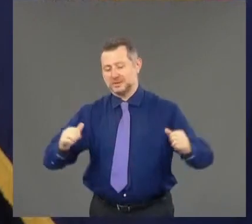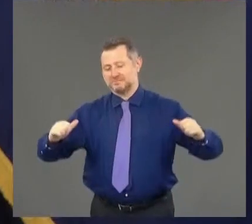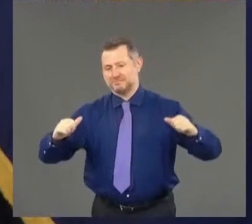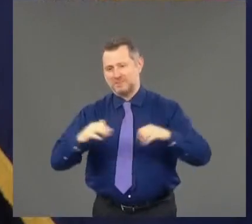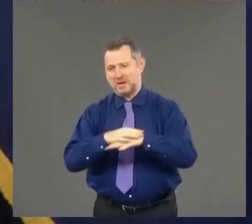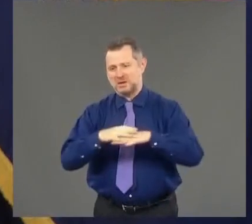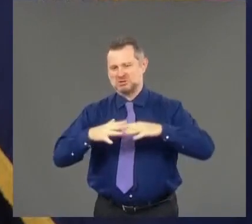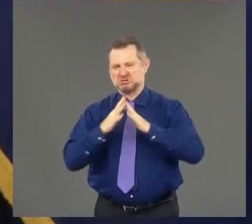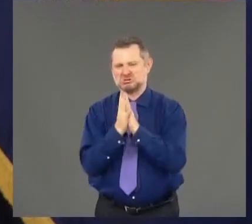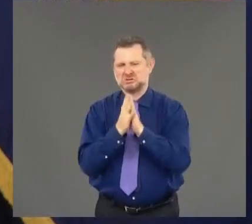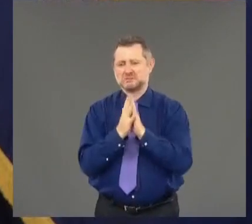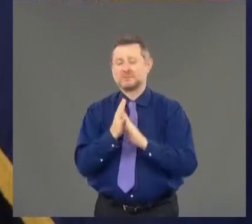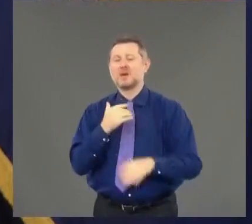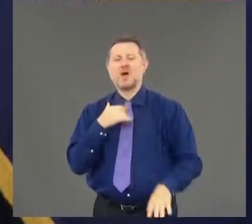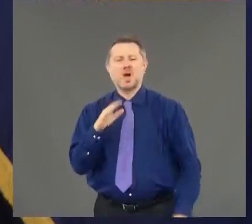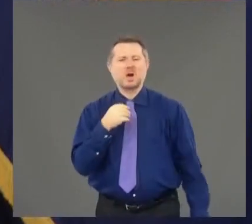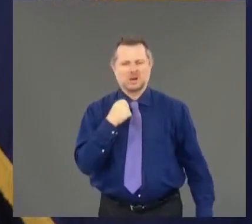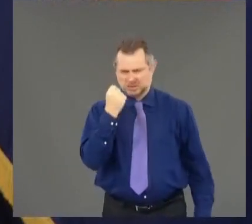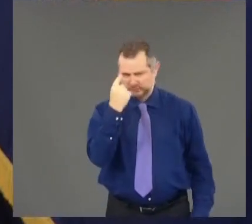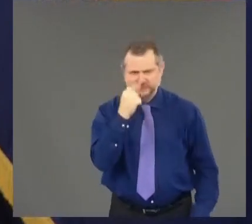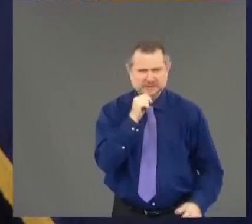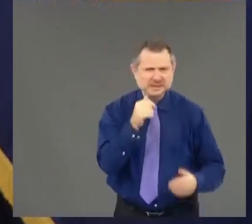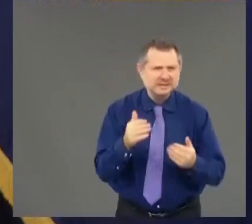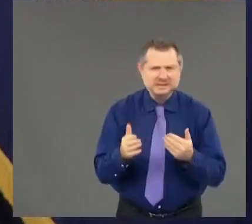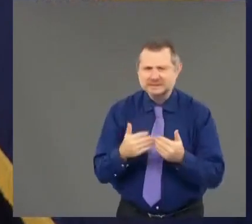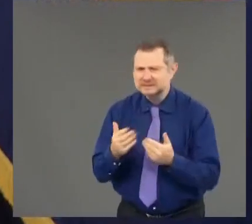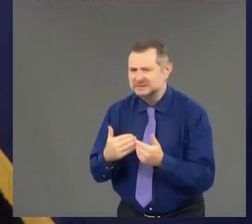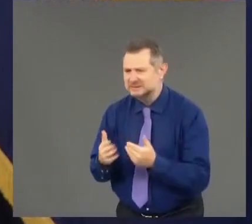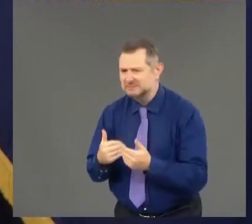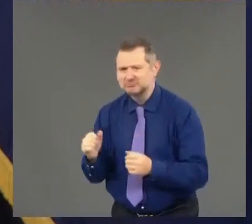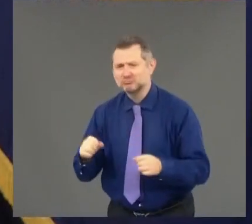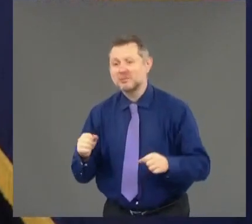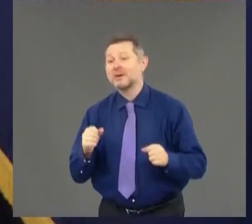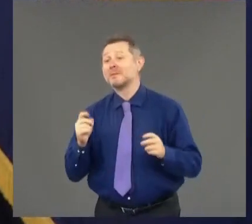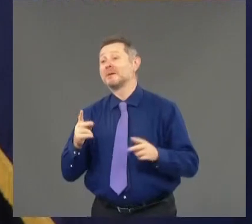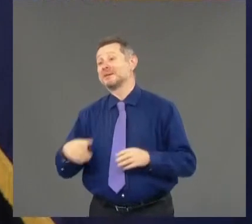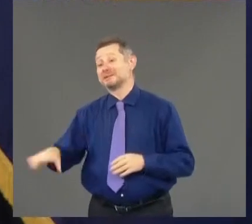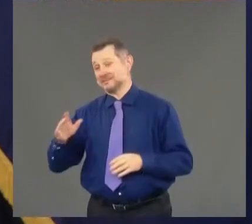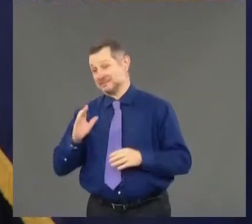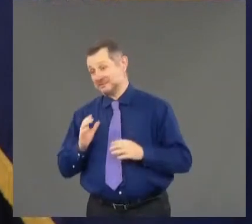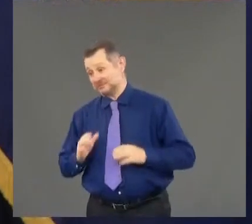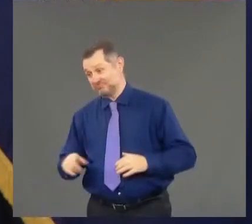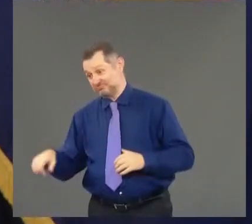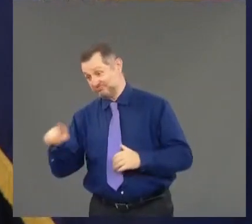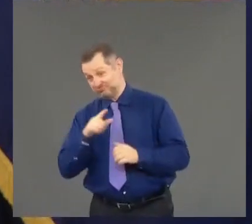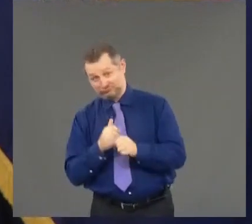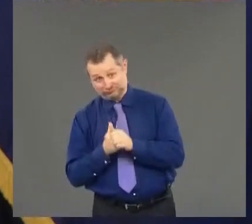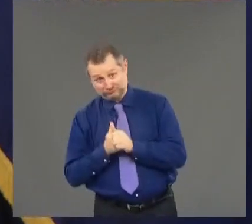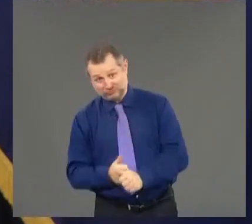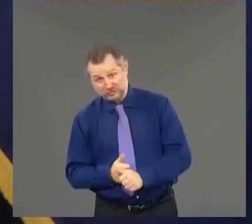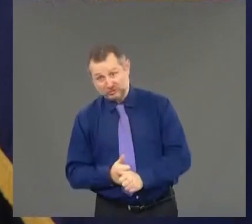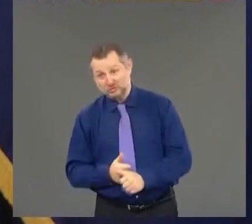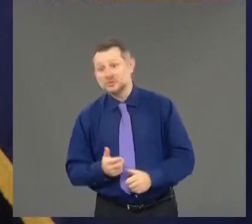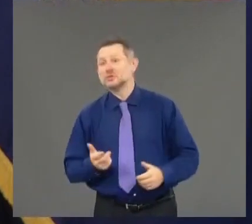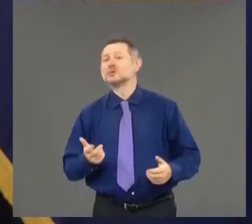I get it's hard, but citizens have to do it. Number one. Number two,